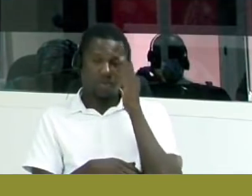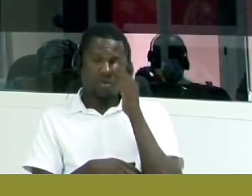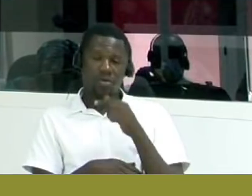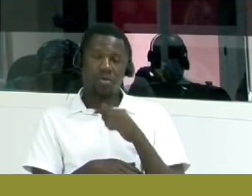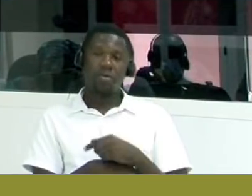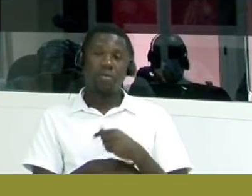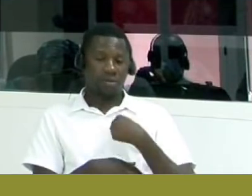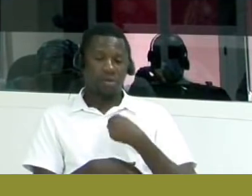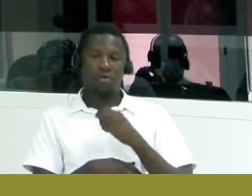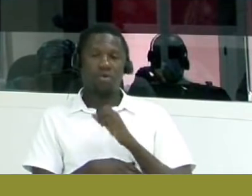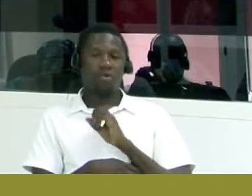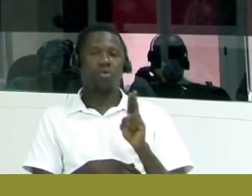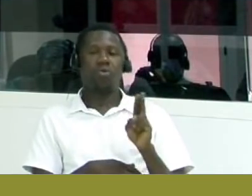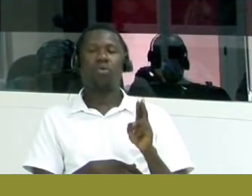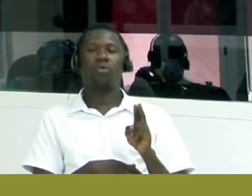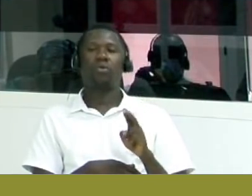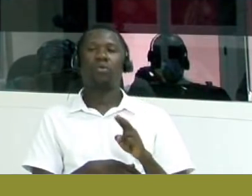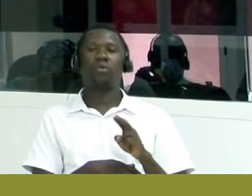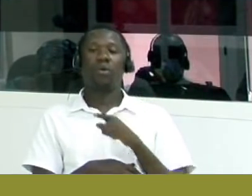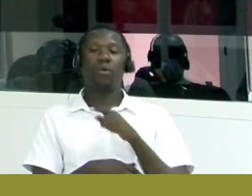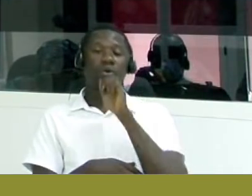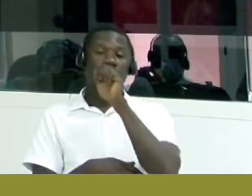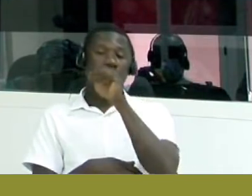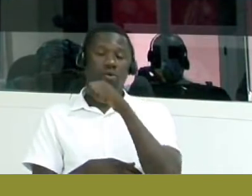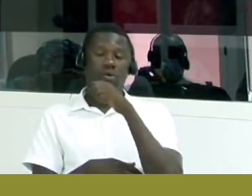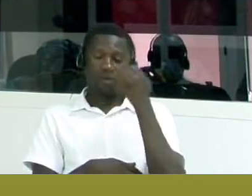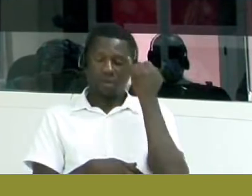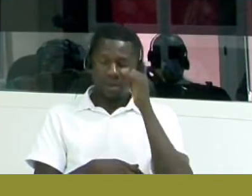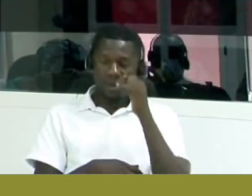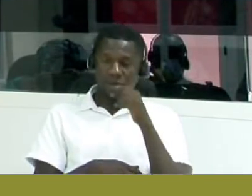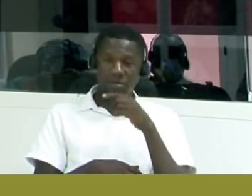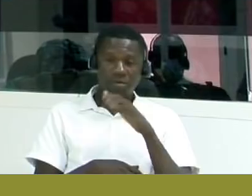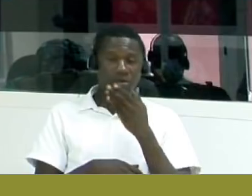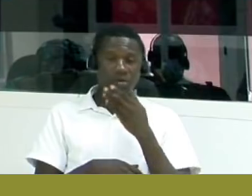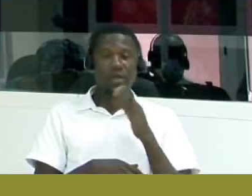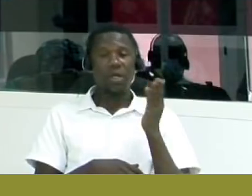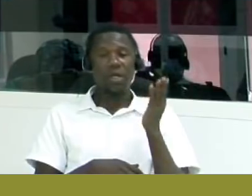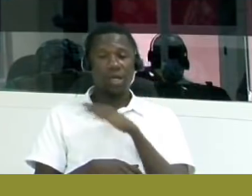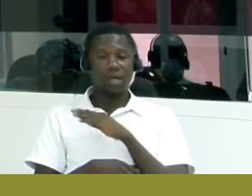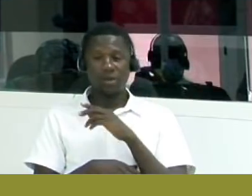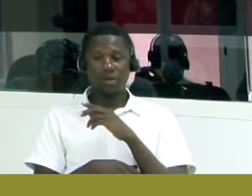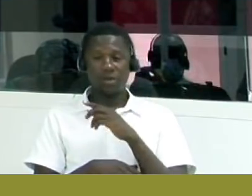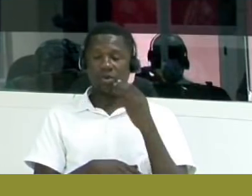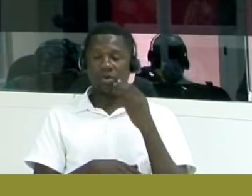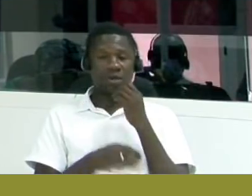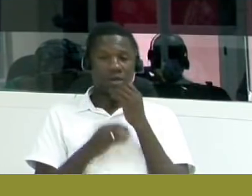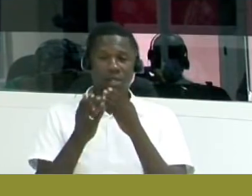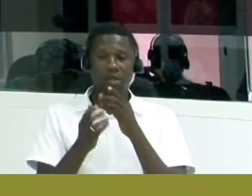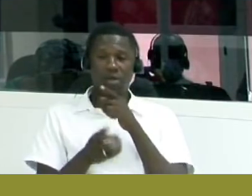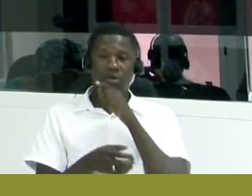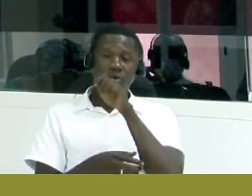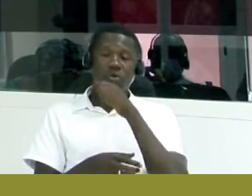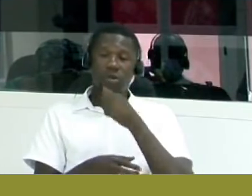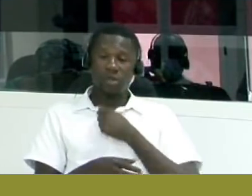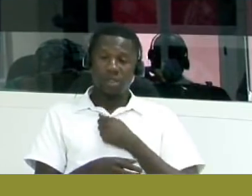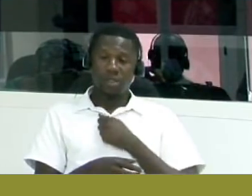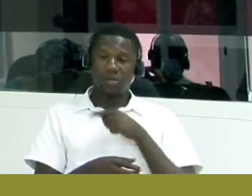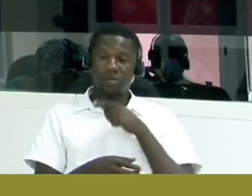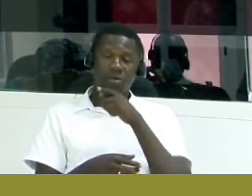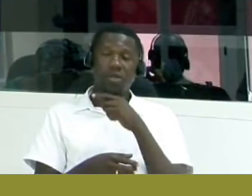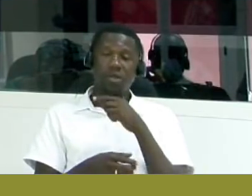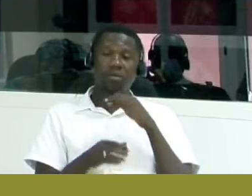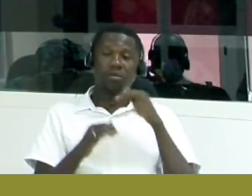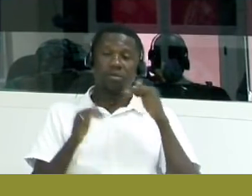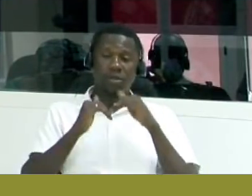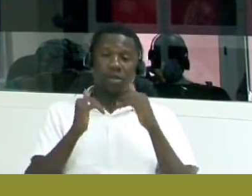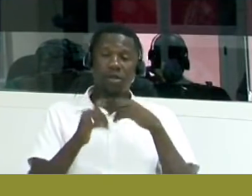no. So your suggestion is that it would be a lie to suggest that you threatened them during that meeting at